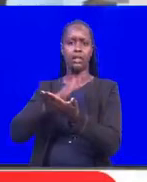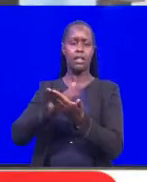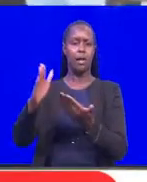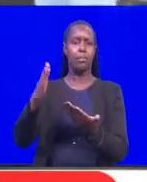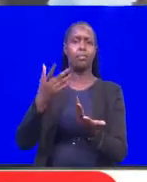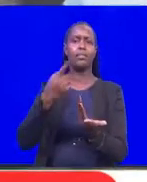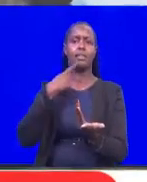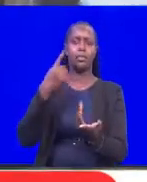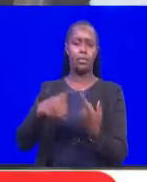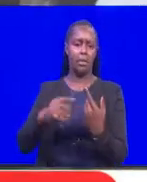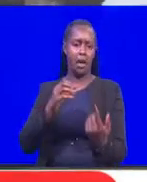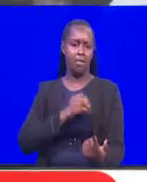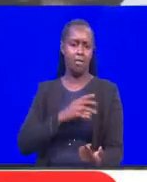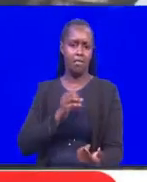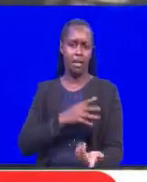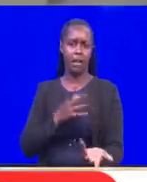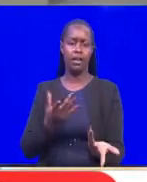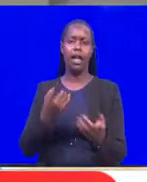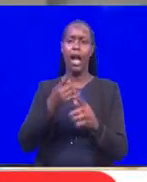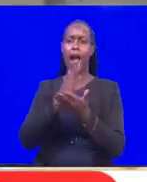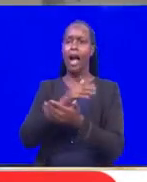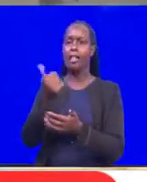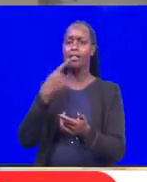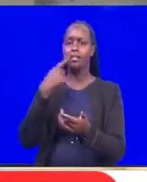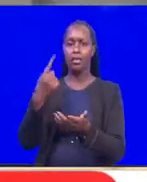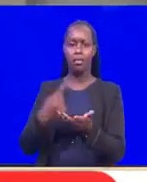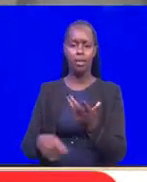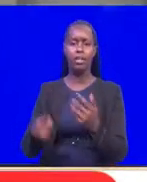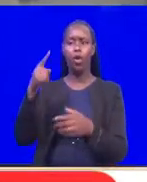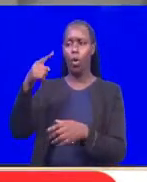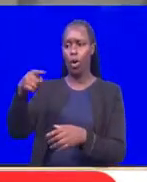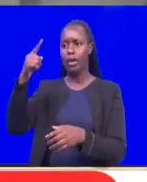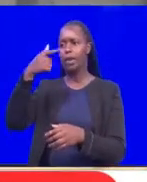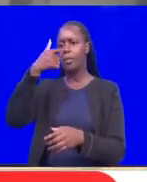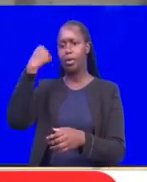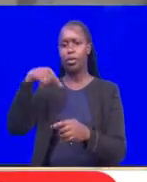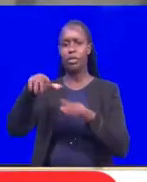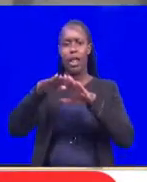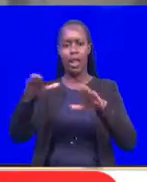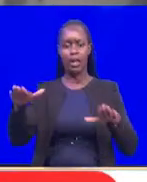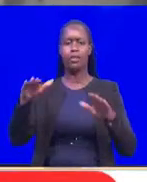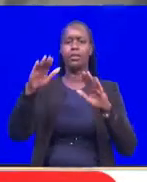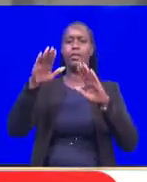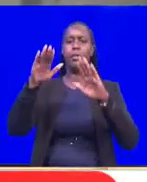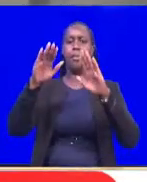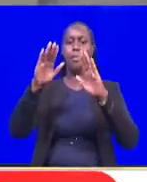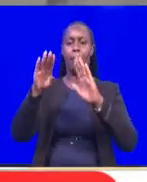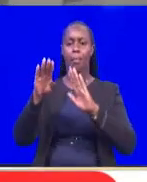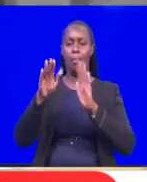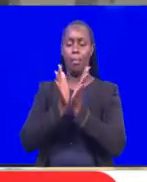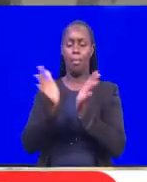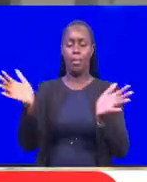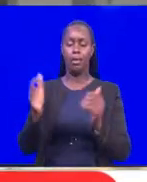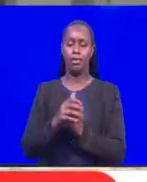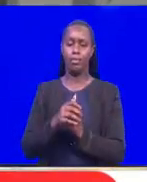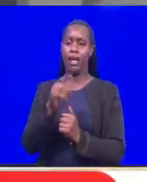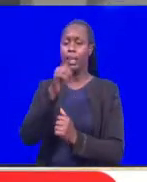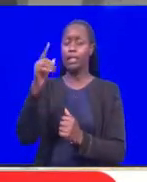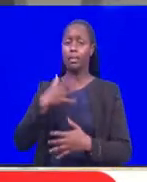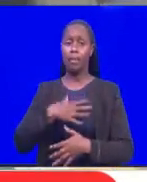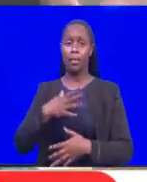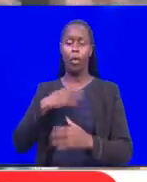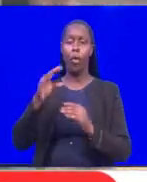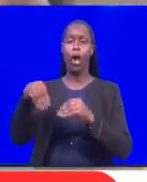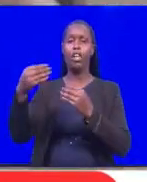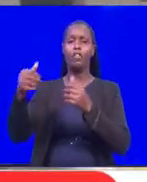fair and that public land must be seized. Ah, watu walikuwa wanavunjiwa, walipewa notice kutoka kitambo, lakini hao wenyewe ndio wamedharau.